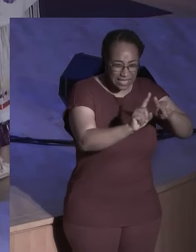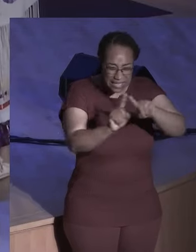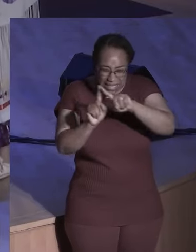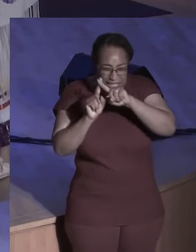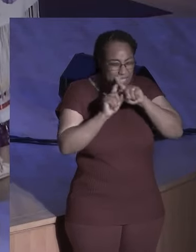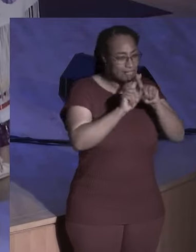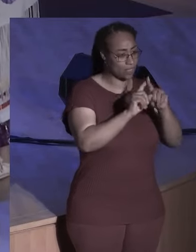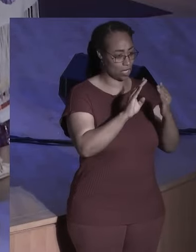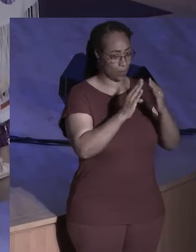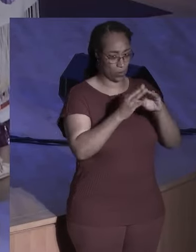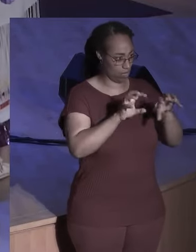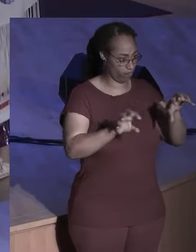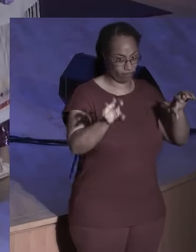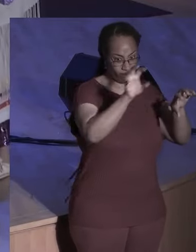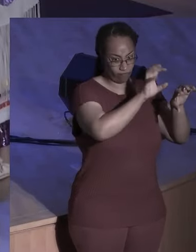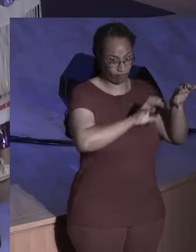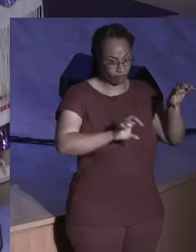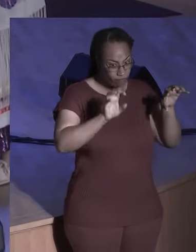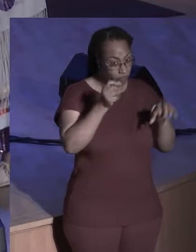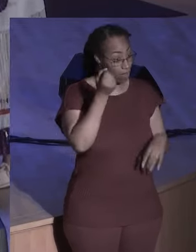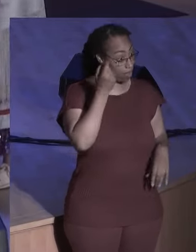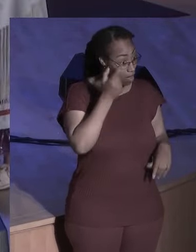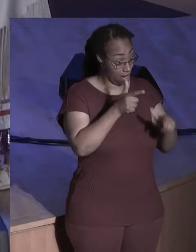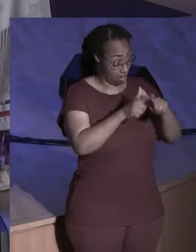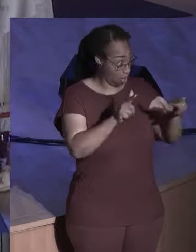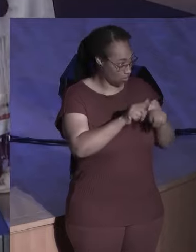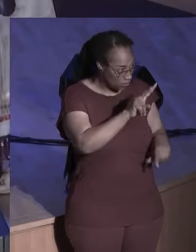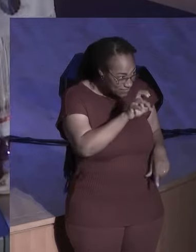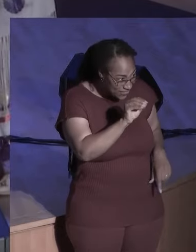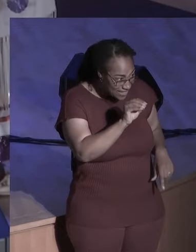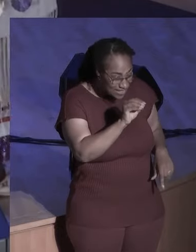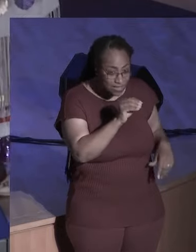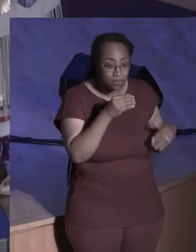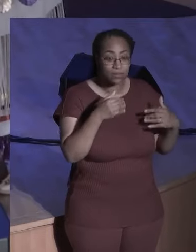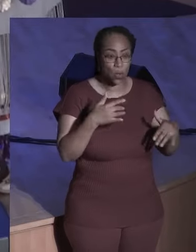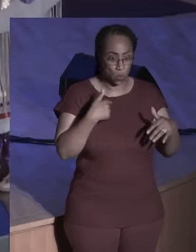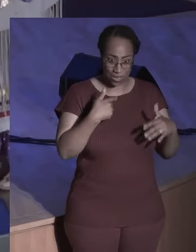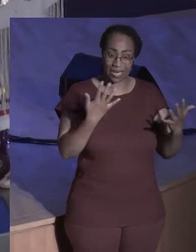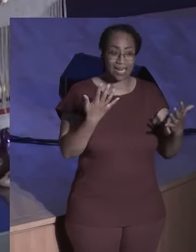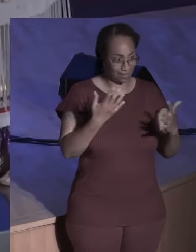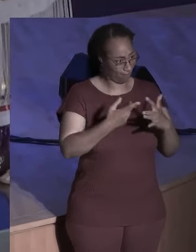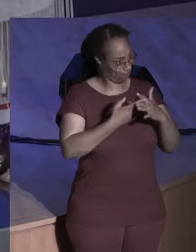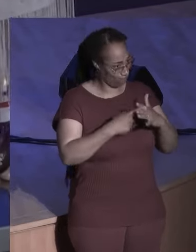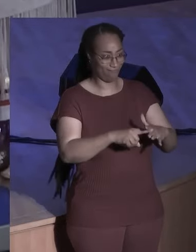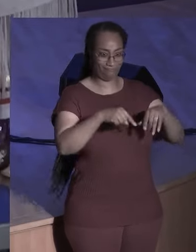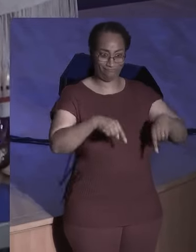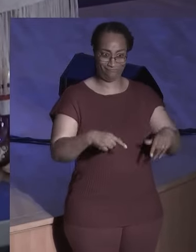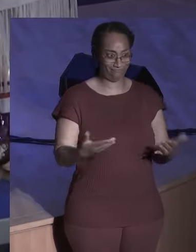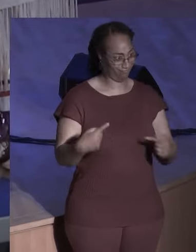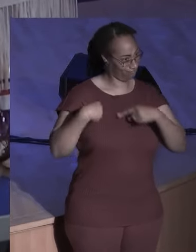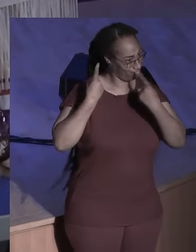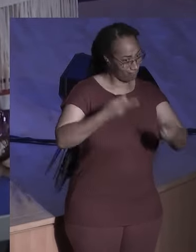and dialects. So you can see the enormous challenge we have as one facility to try and represent so many diverse